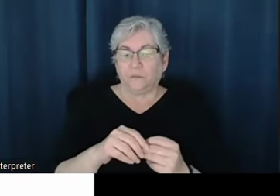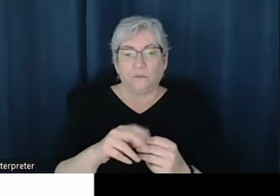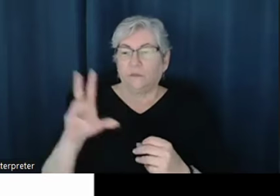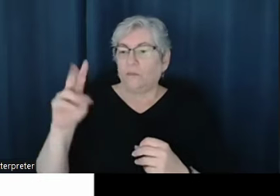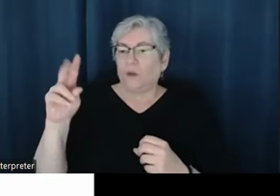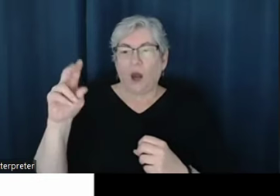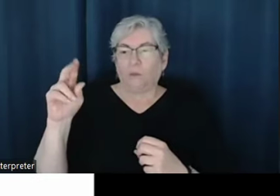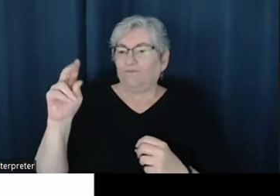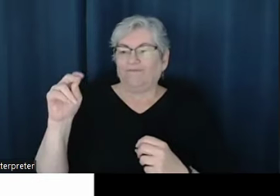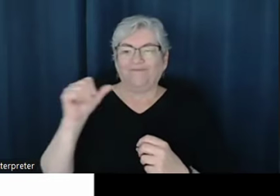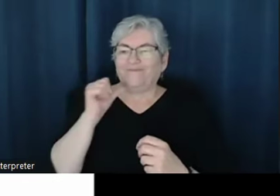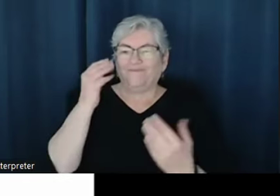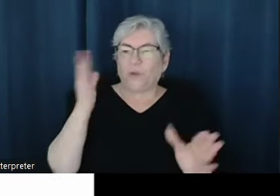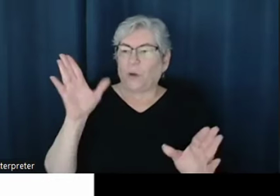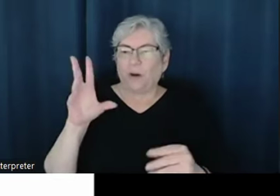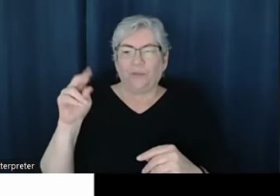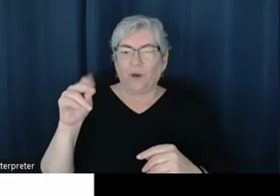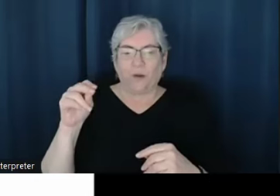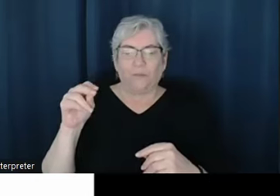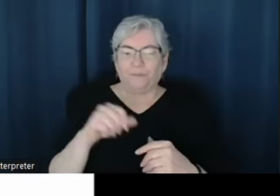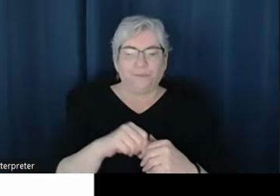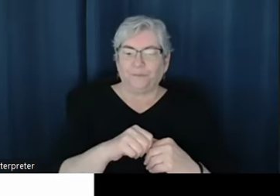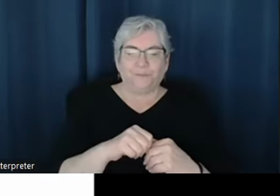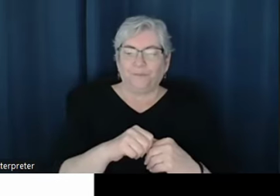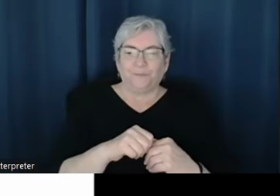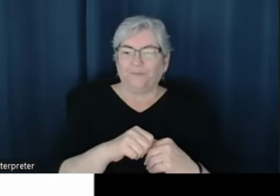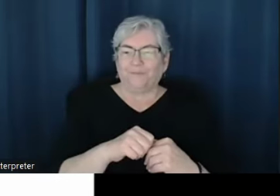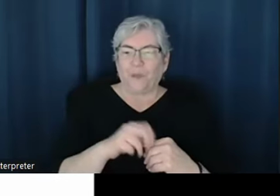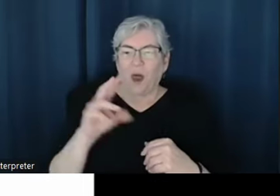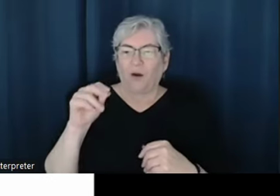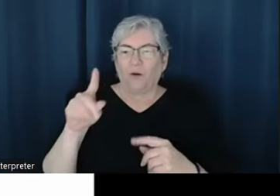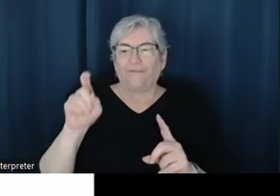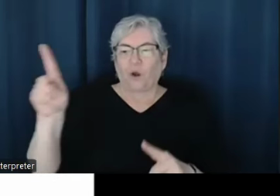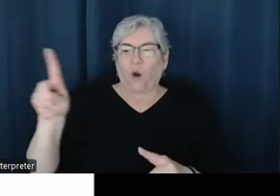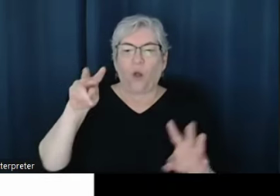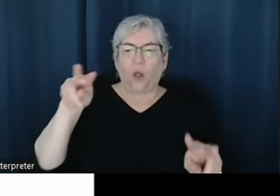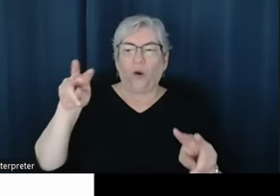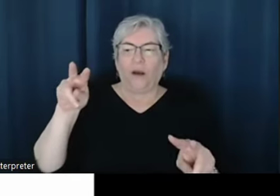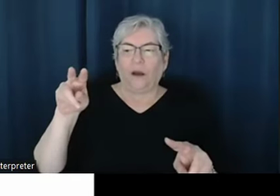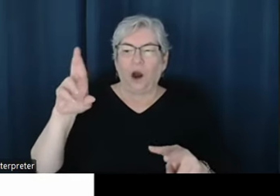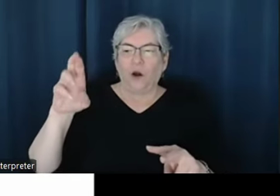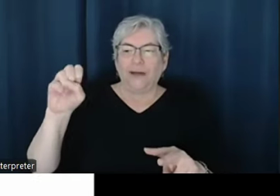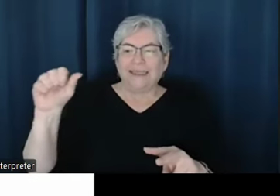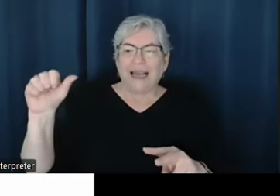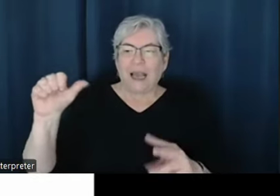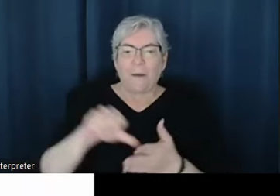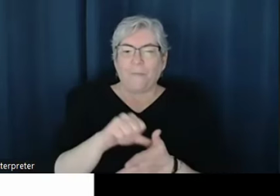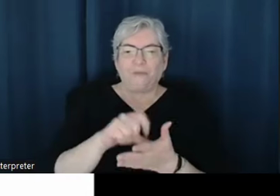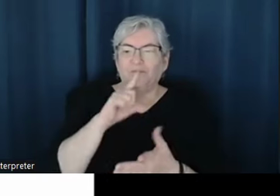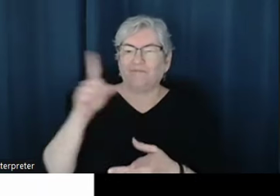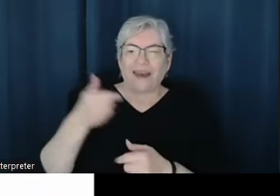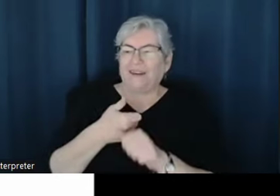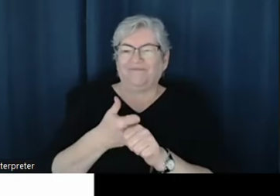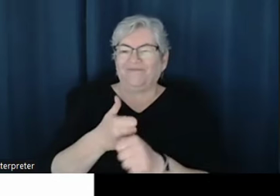No, not that I know of. I don't know if that would be something you'd have to go and look on the RSA page. I don't think they're keeping track of that.